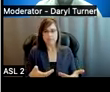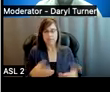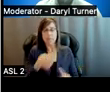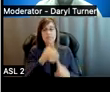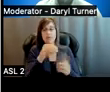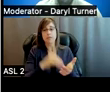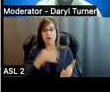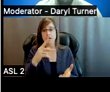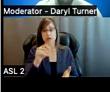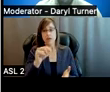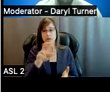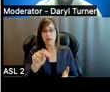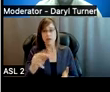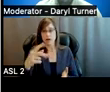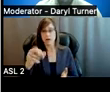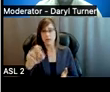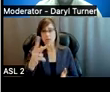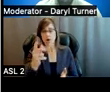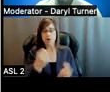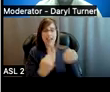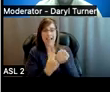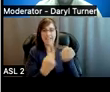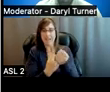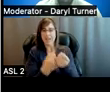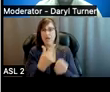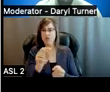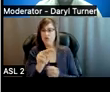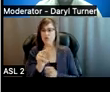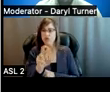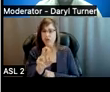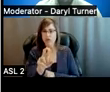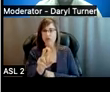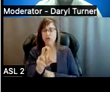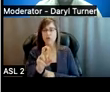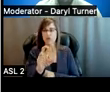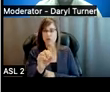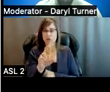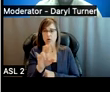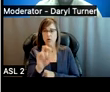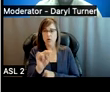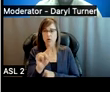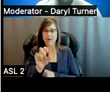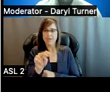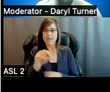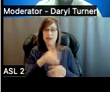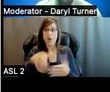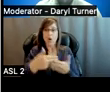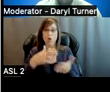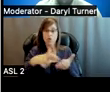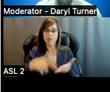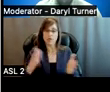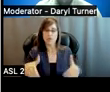Dr. Karen Parker has been advocating the gender orientation in all those research proposals.